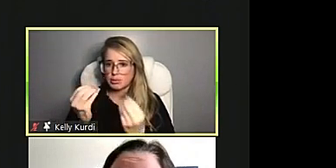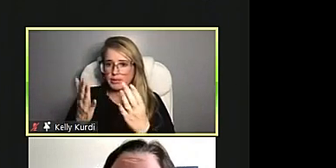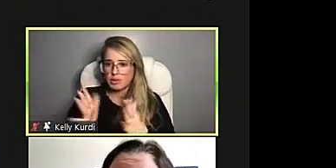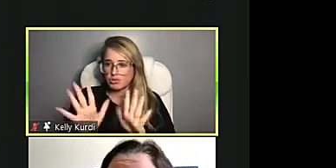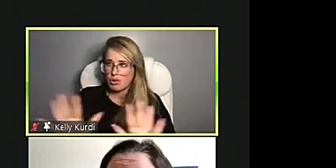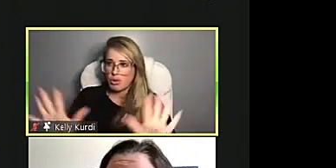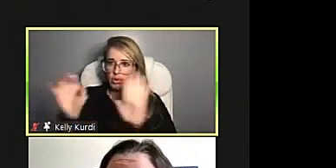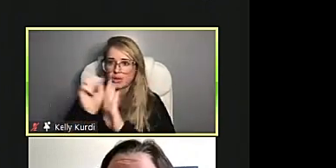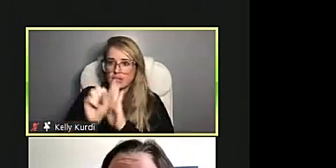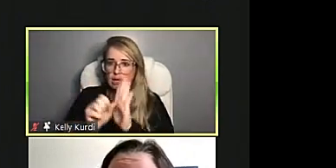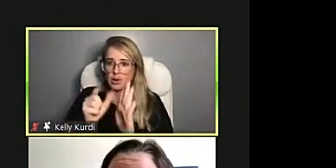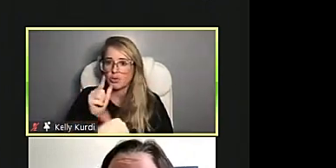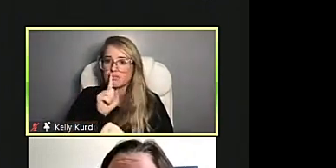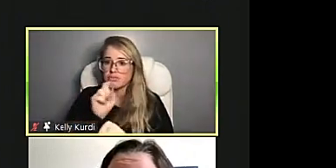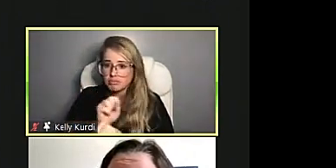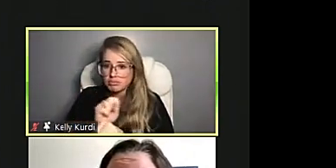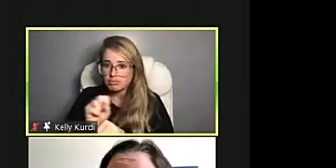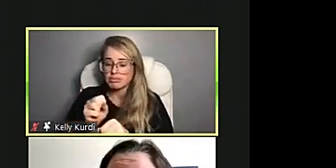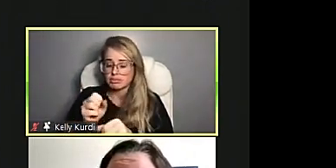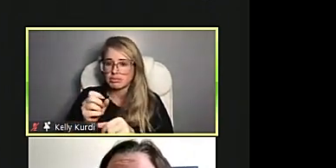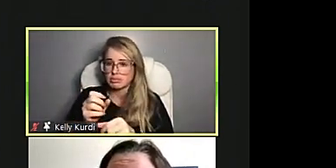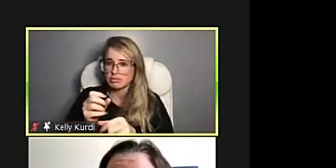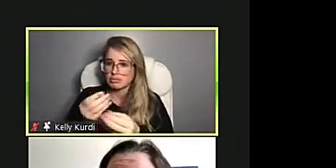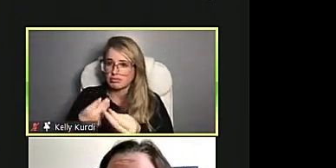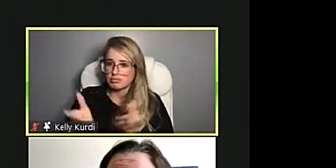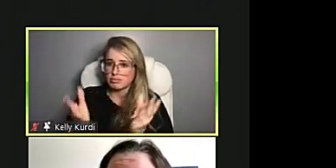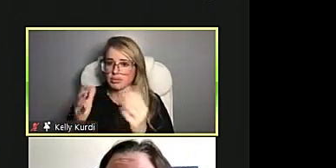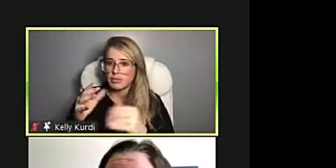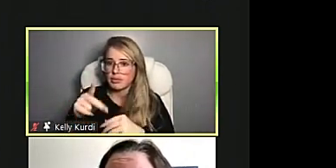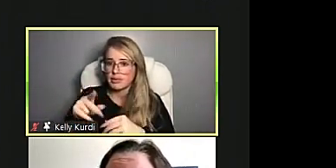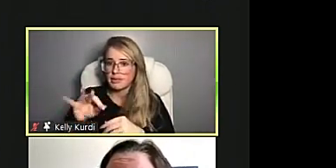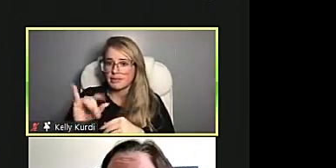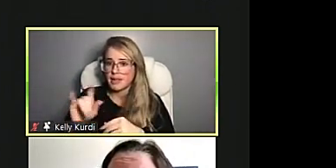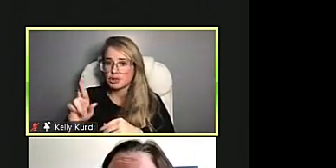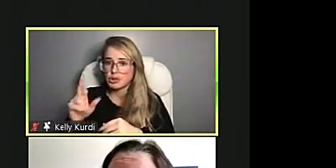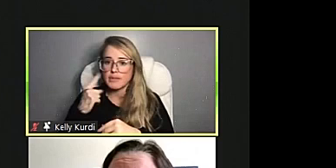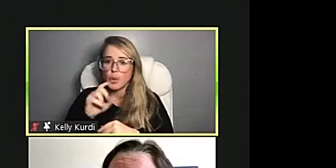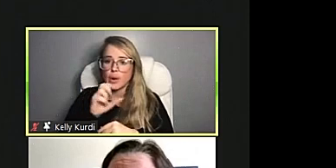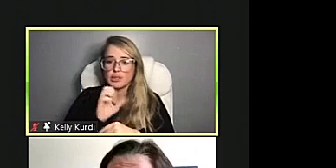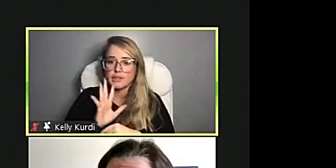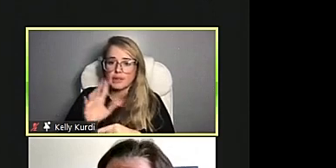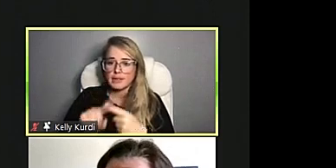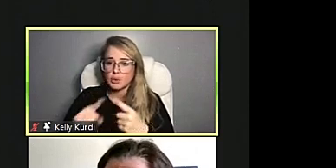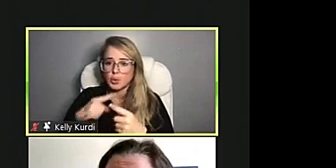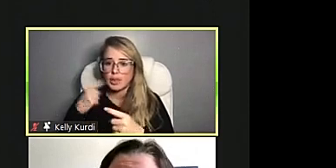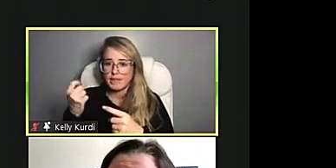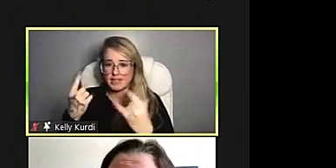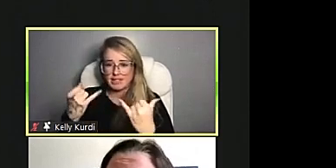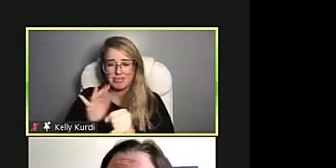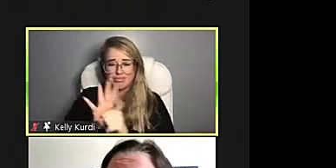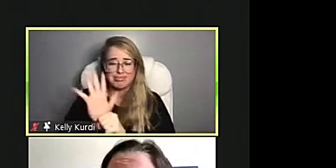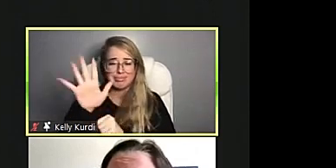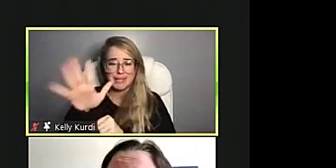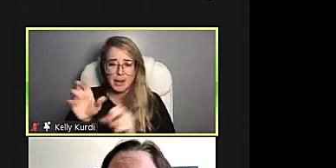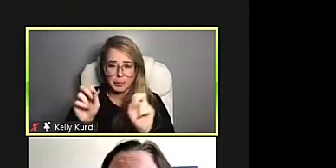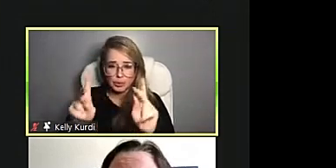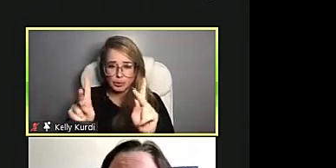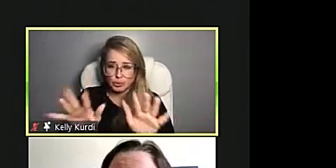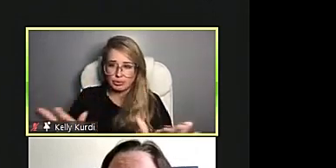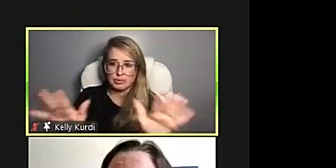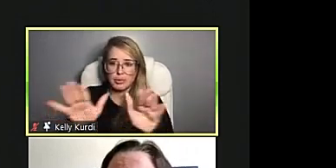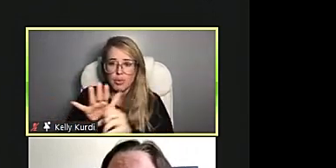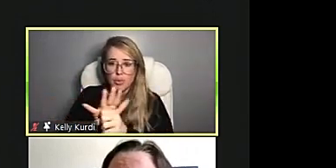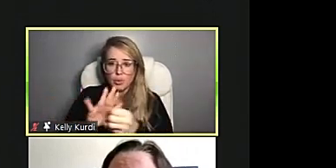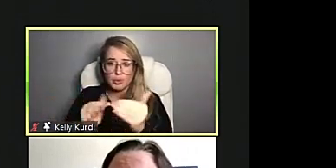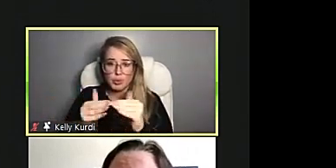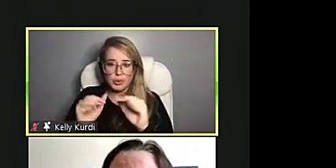are actually carrying the Pfizer vaccine for 5 to 11-year-olds. And so there, I think, is ample opportunity in local communities for that second